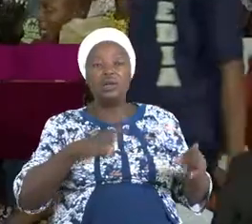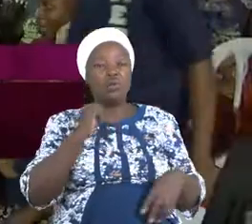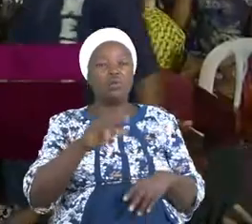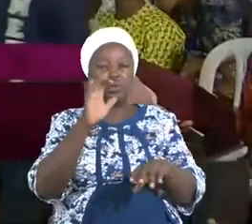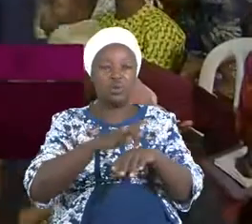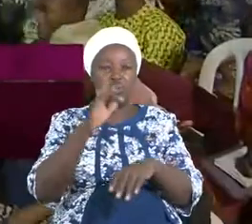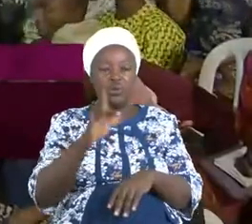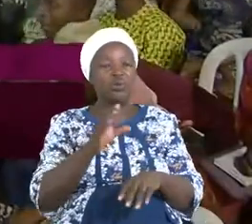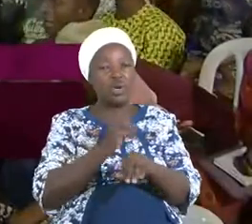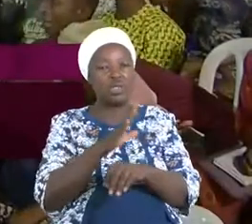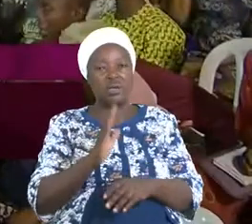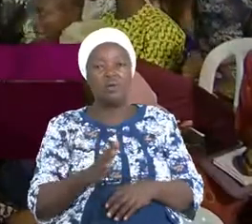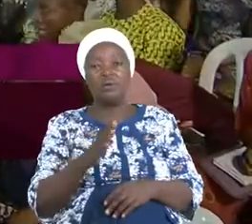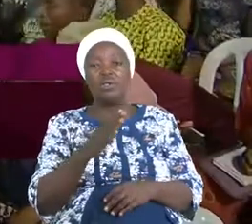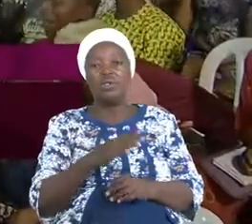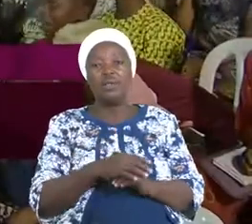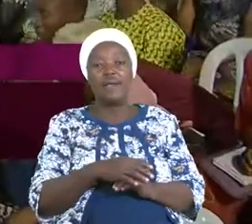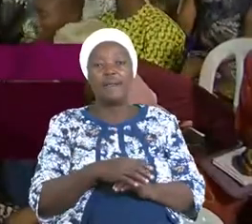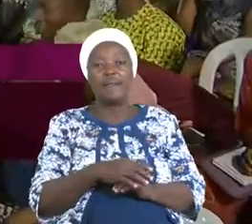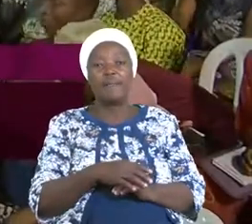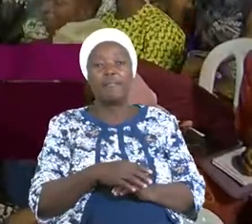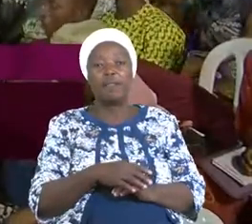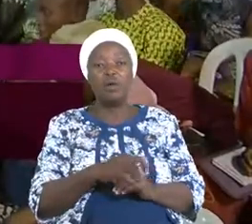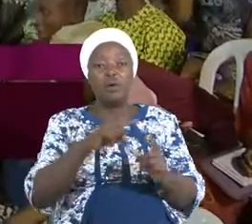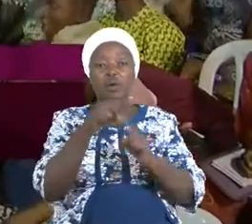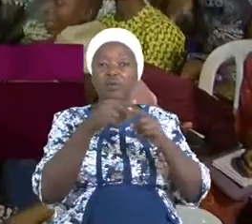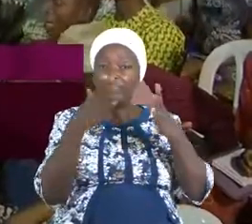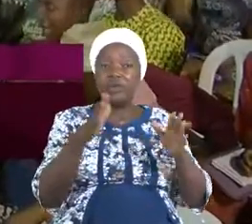Counselors, when you finish, let us know.